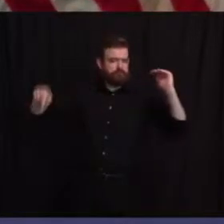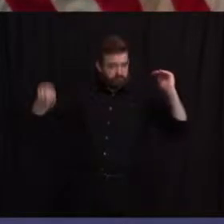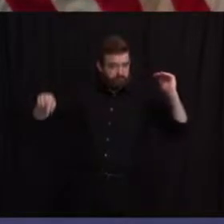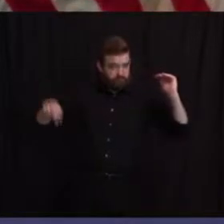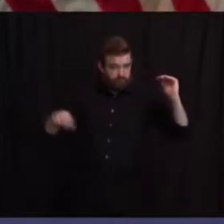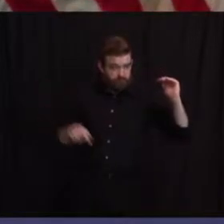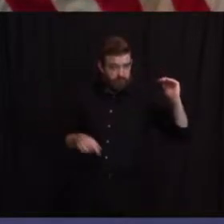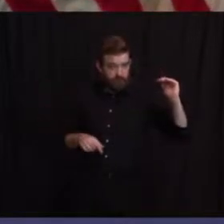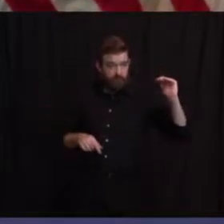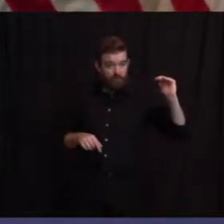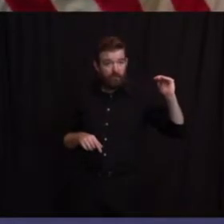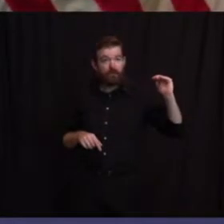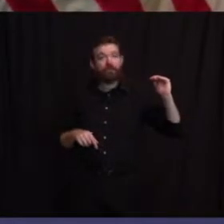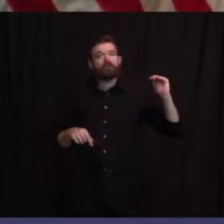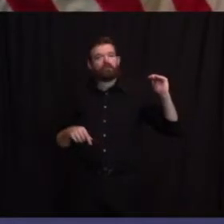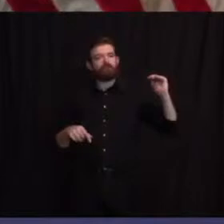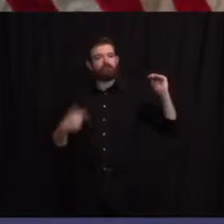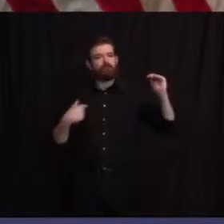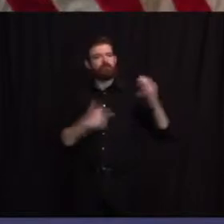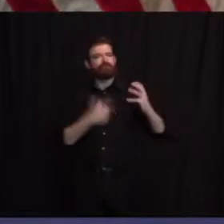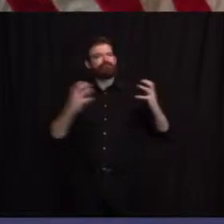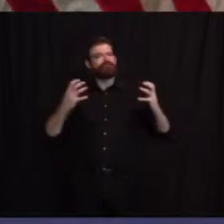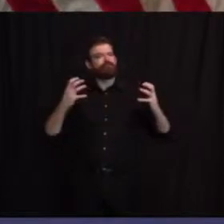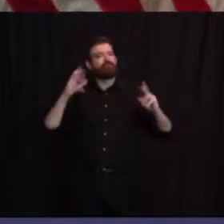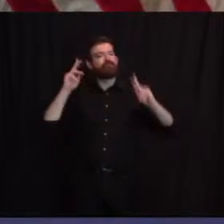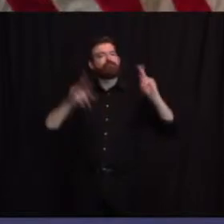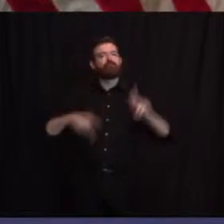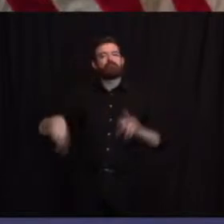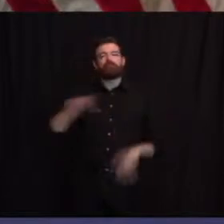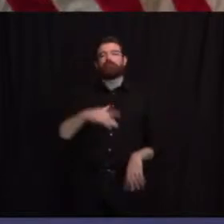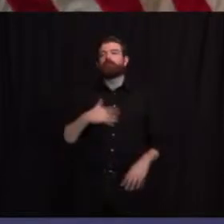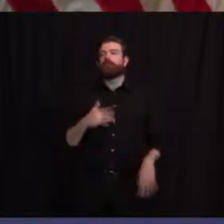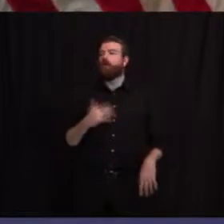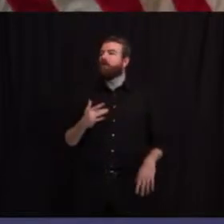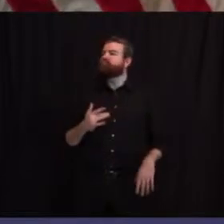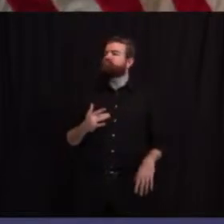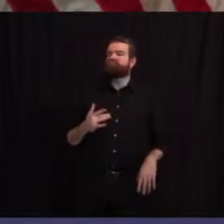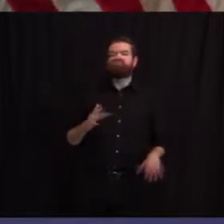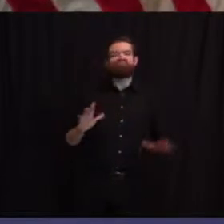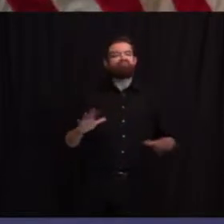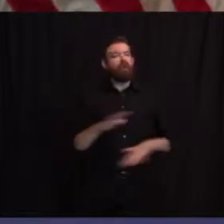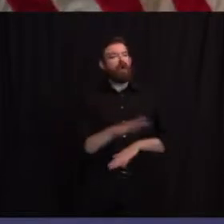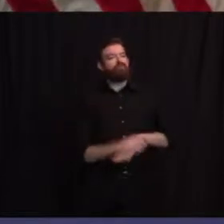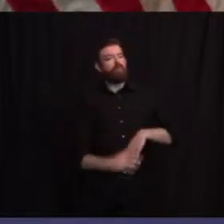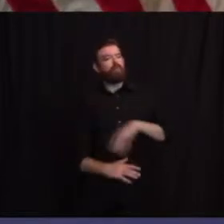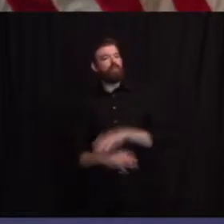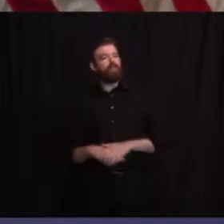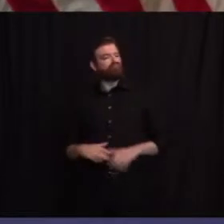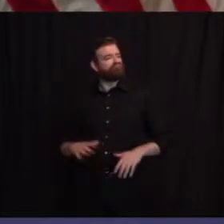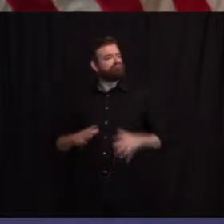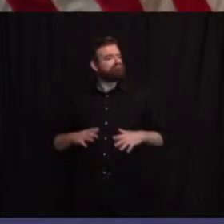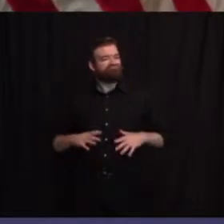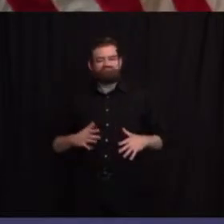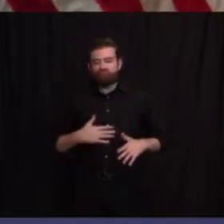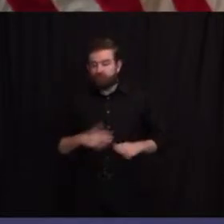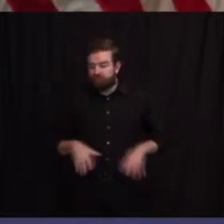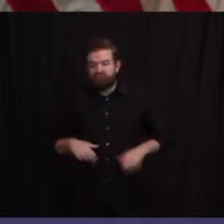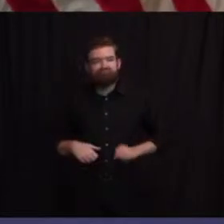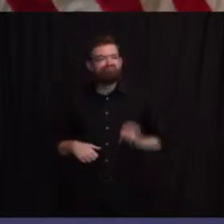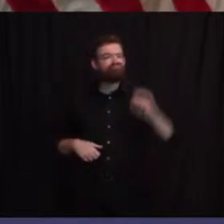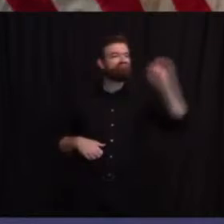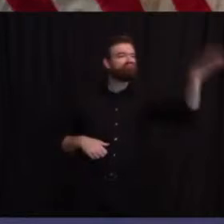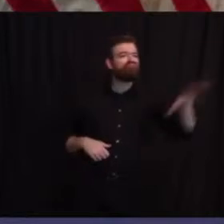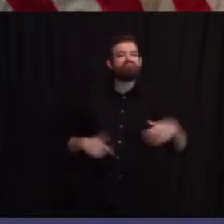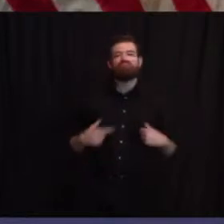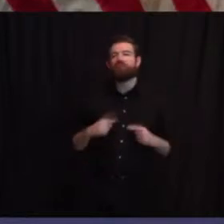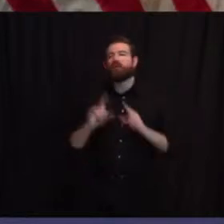into daycare, or sending my kid to summer camp. Because folks will then say, you know what, they've got this thing. That's not to say it won't flare up.